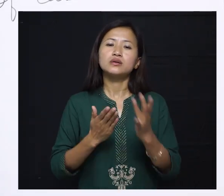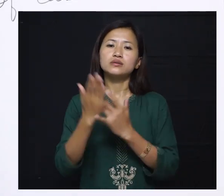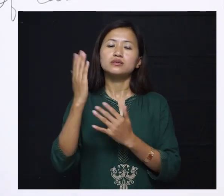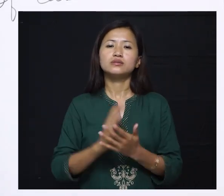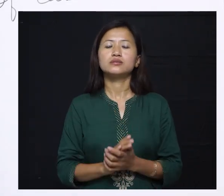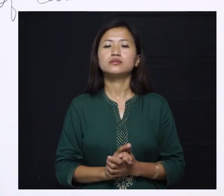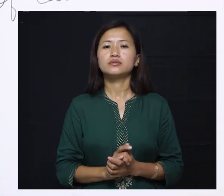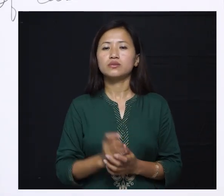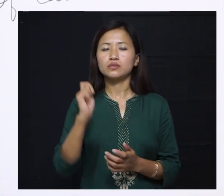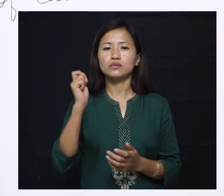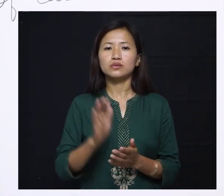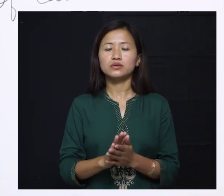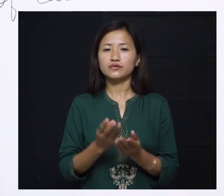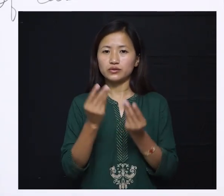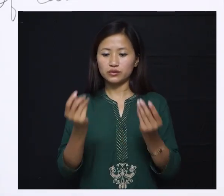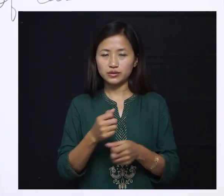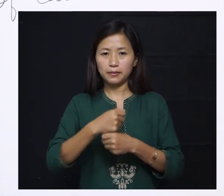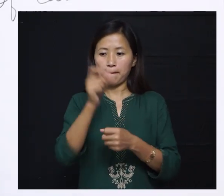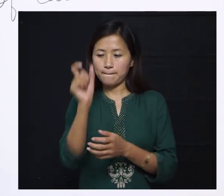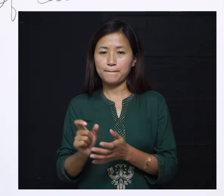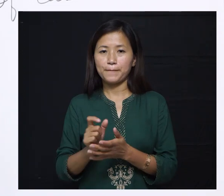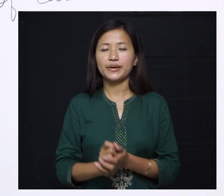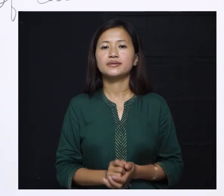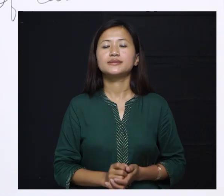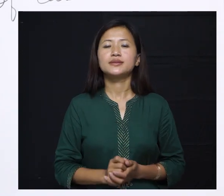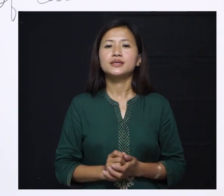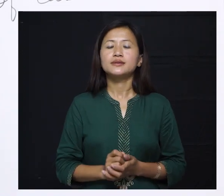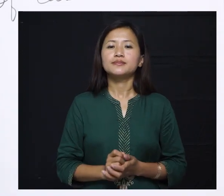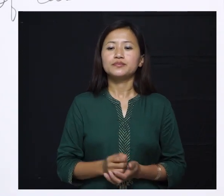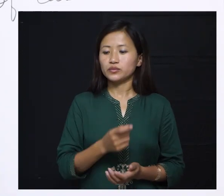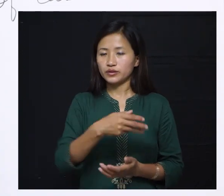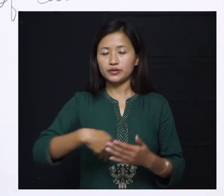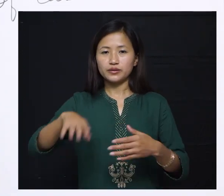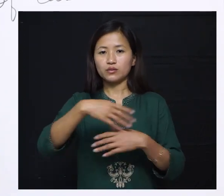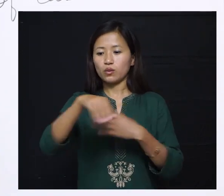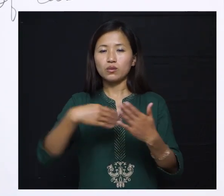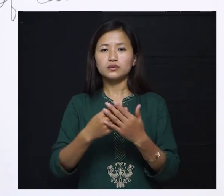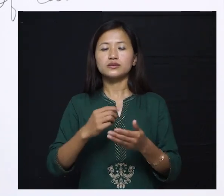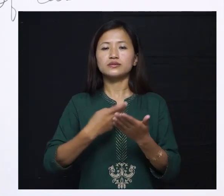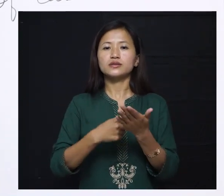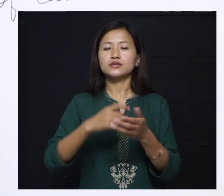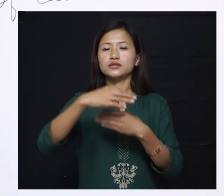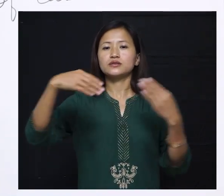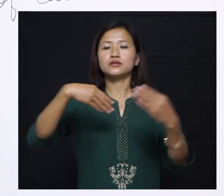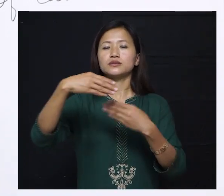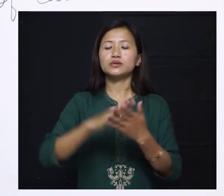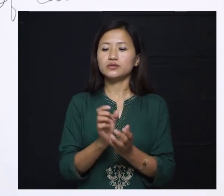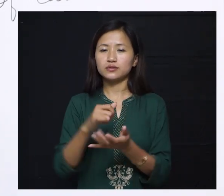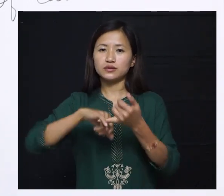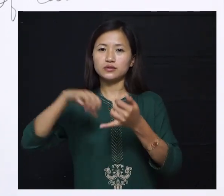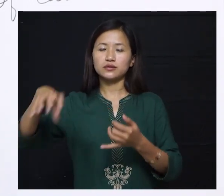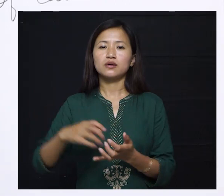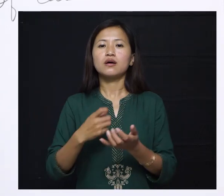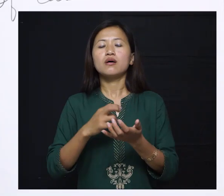these works of the traders and the craftsmen, we can see that the relationship between these states, from the Mughals and